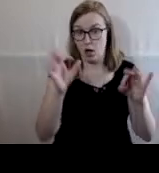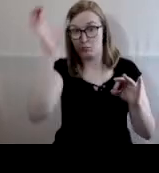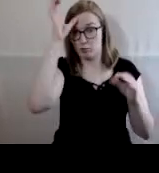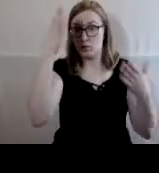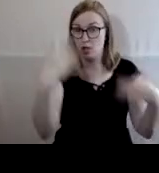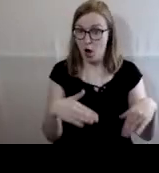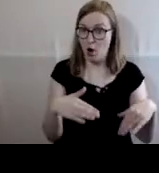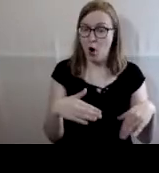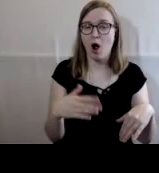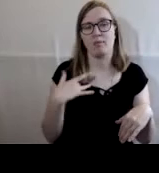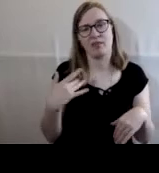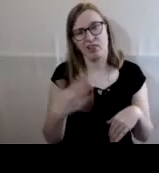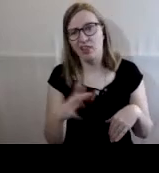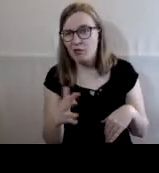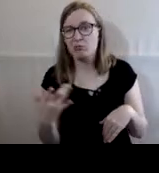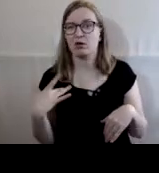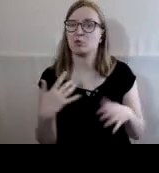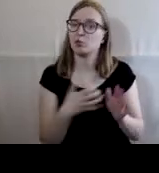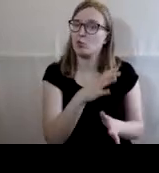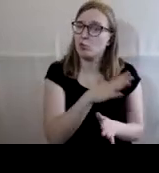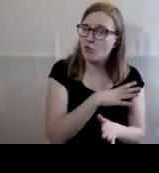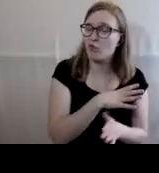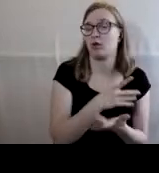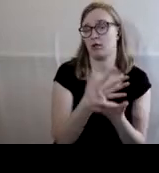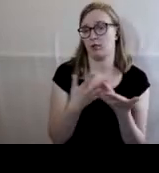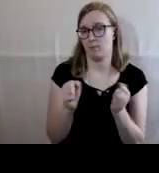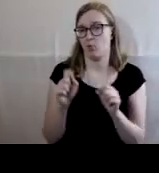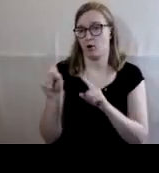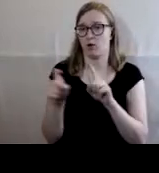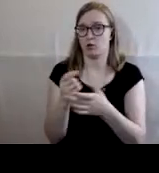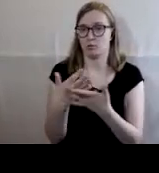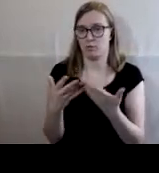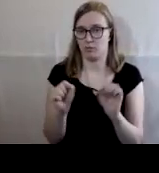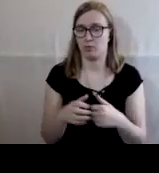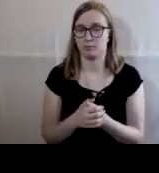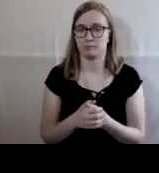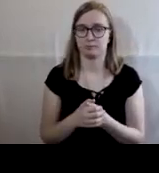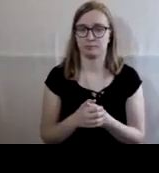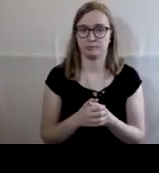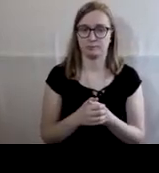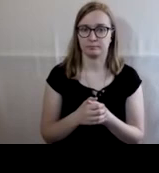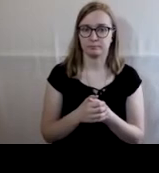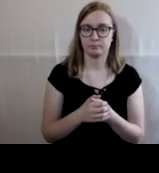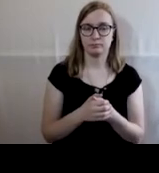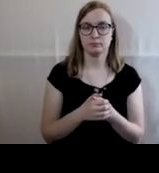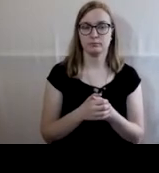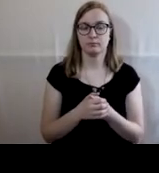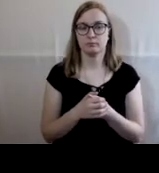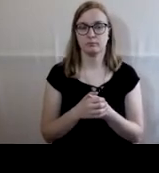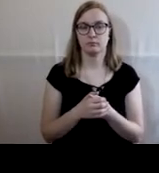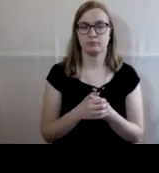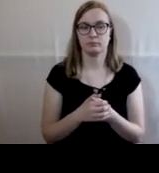gifted and talented and effectively could be doing university courses? They're that advanced. So what's the